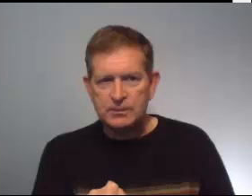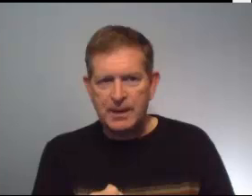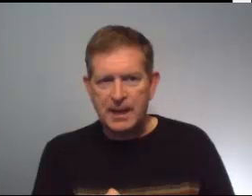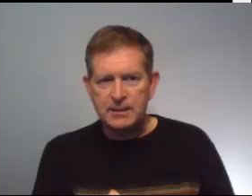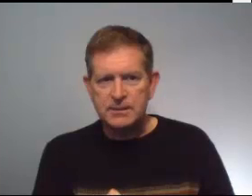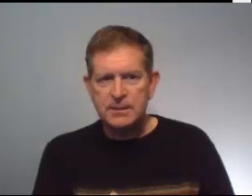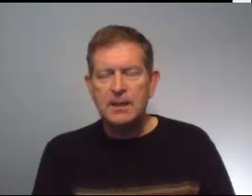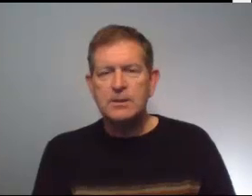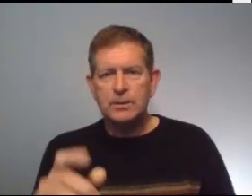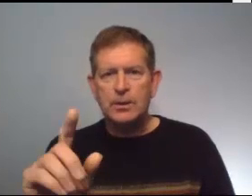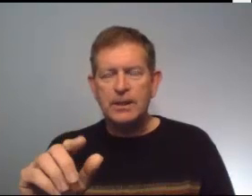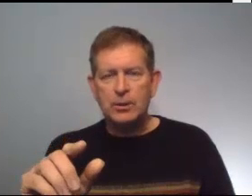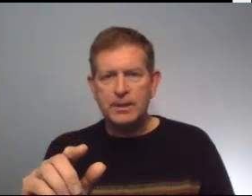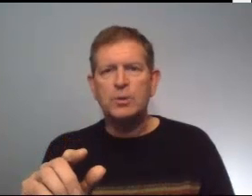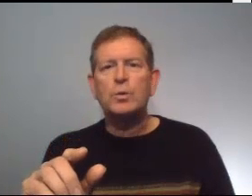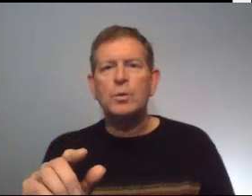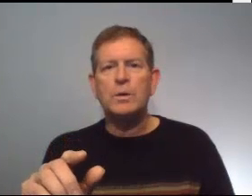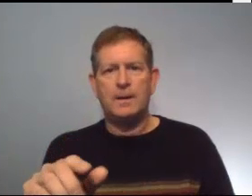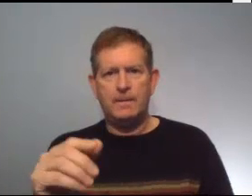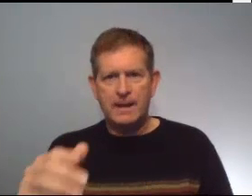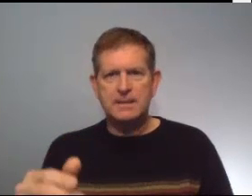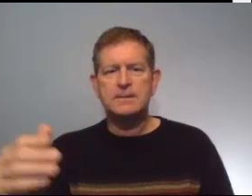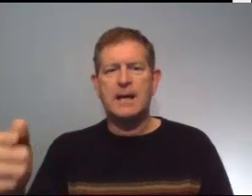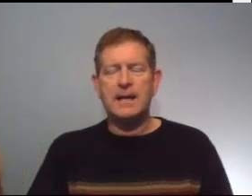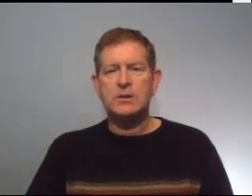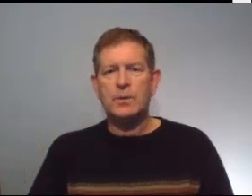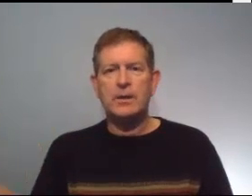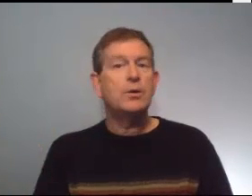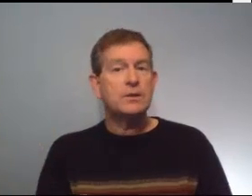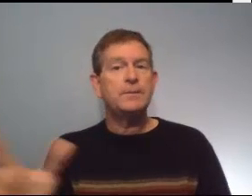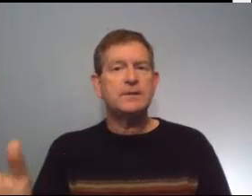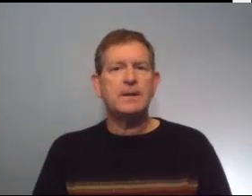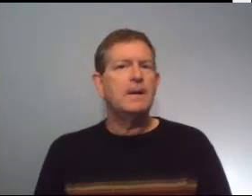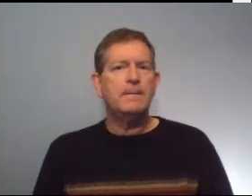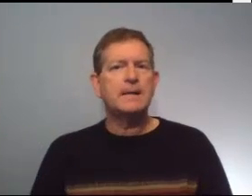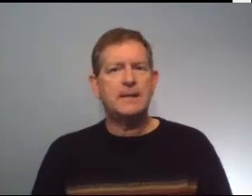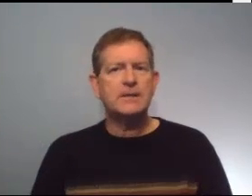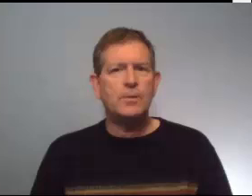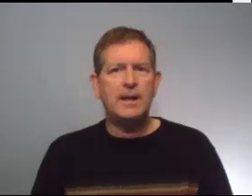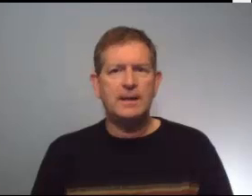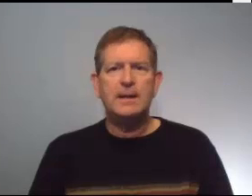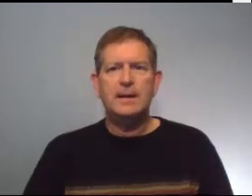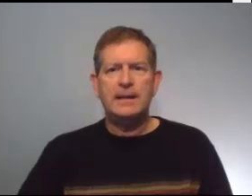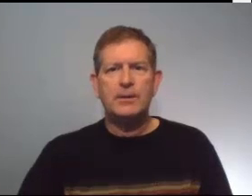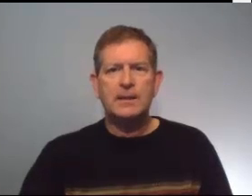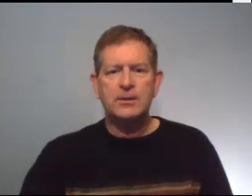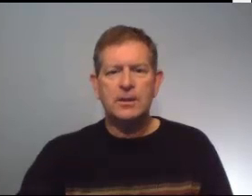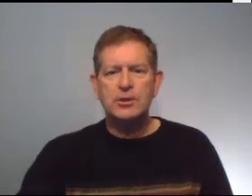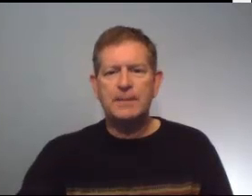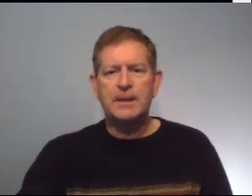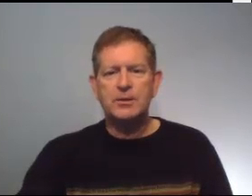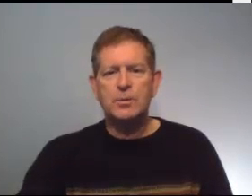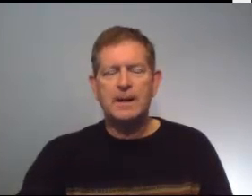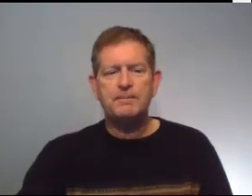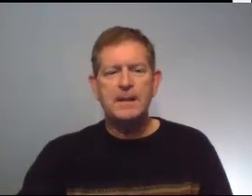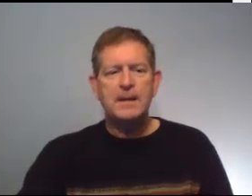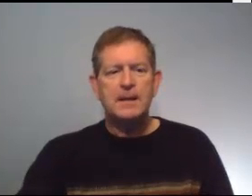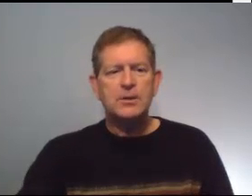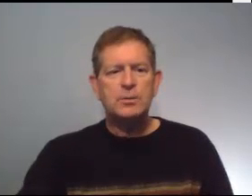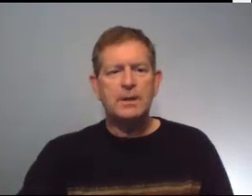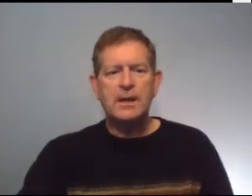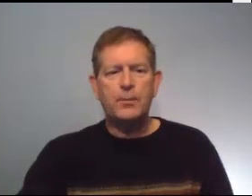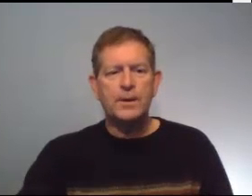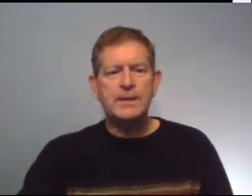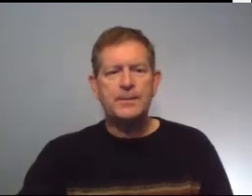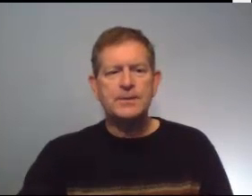in my response. So when you click, you'll hear tú vas a la escuela. You could simply say vas a la escuela, and that would get the job done as well.